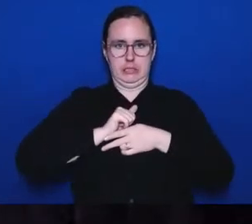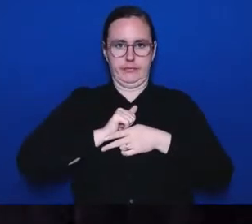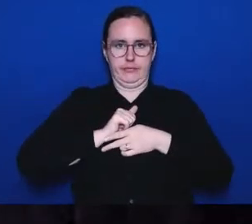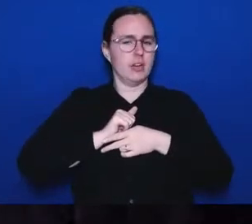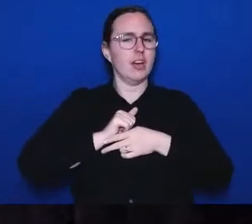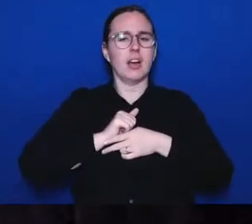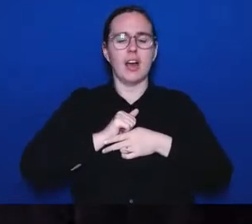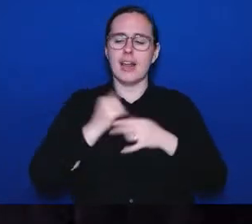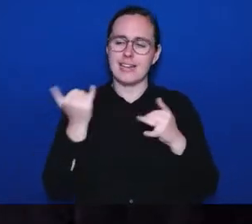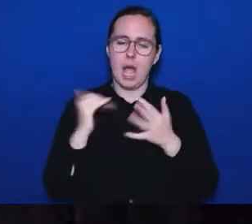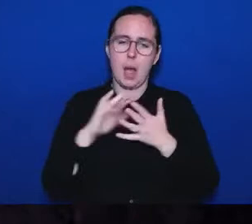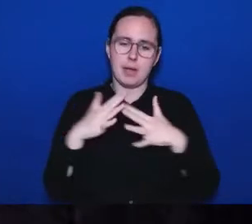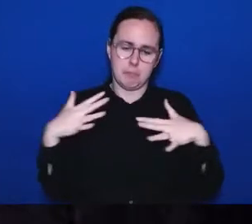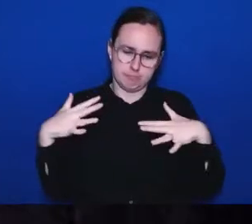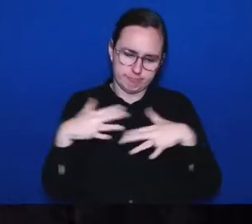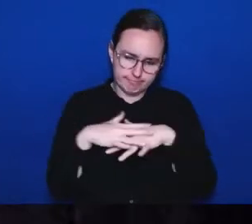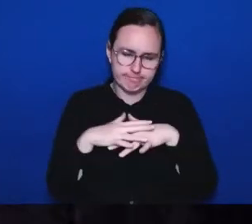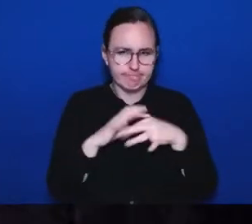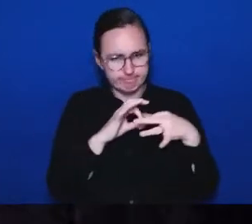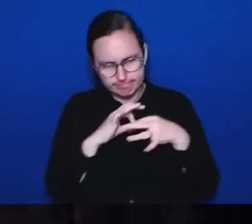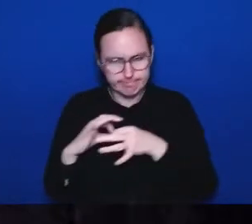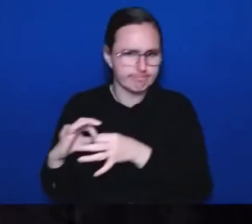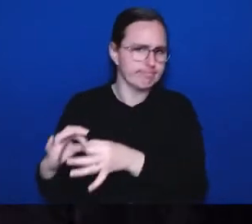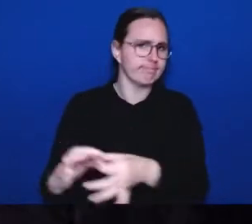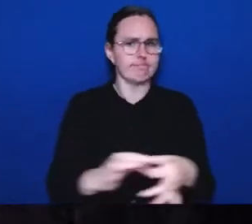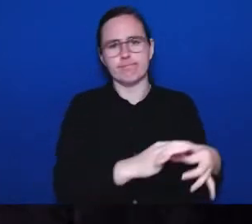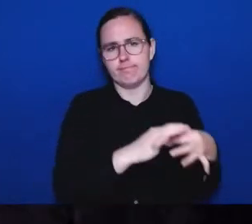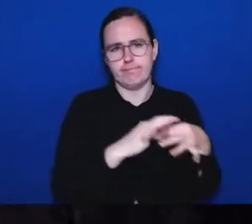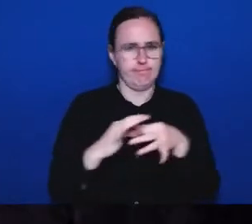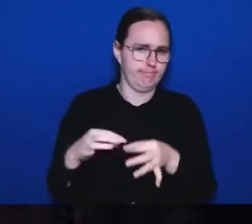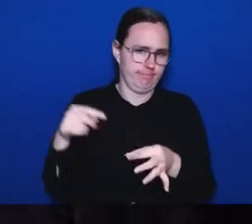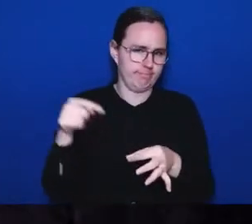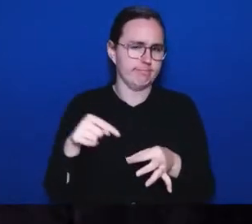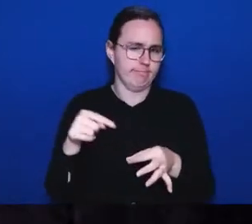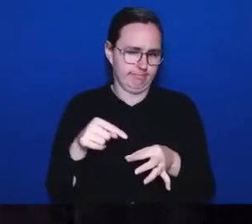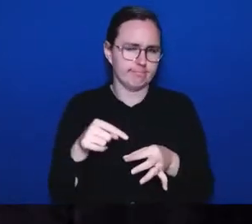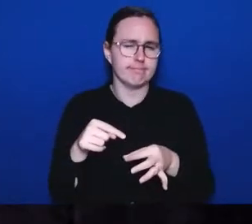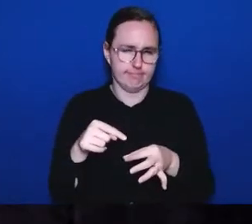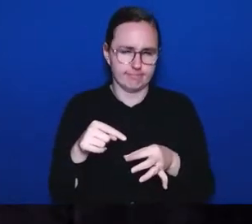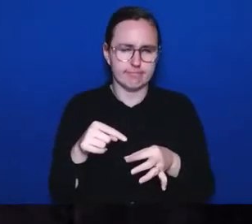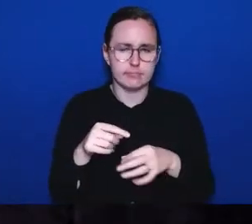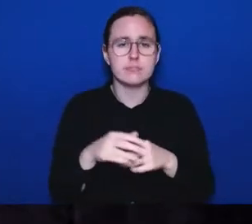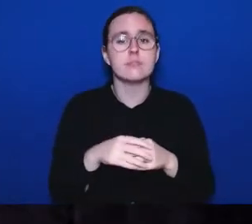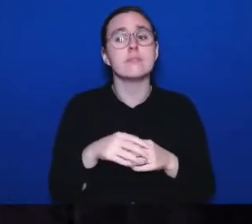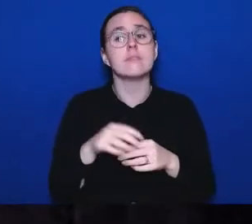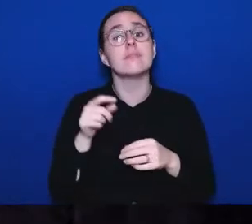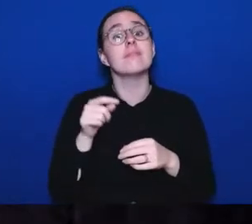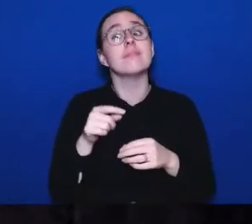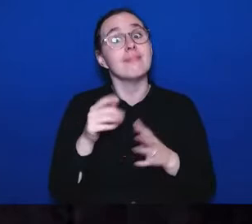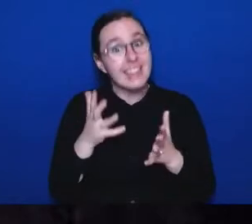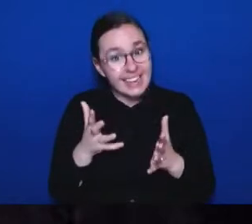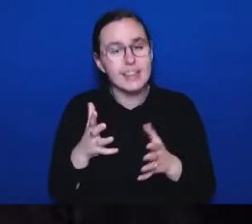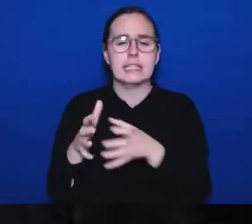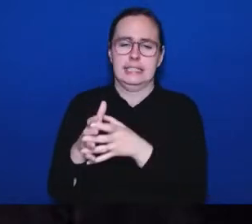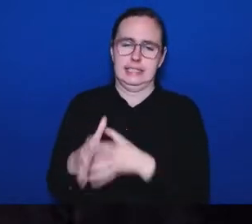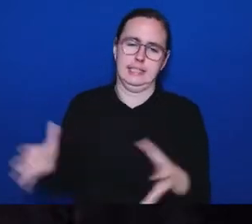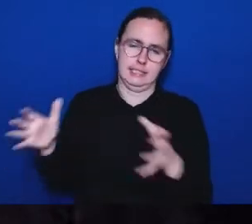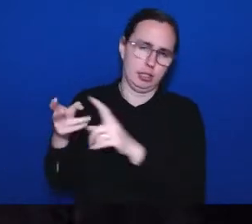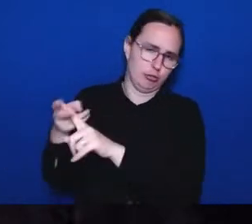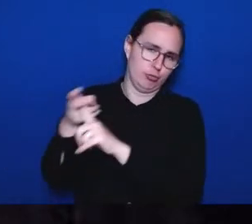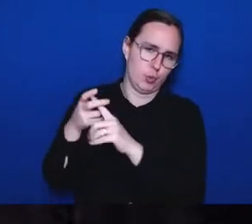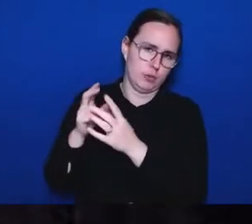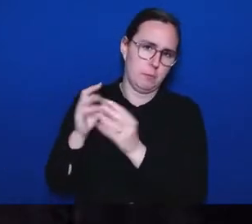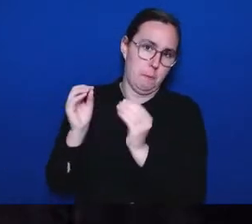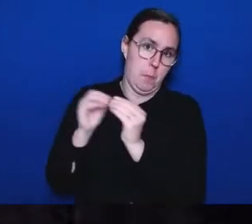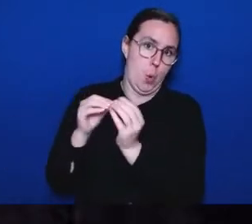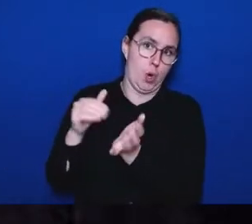it as a career for doctors again, and will bring more doctors into the system. But Richard, it's only one part of it.